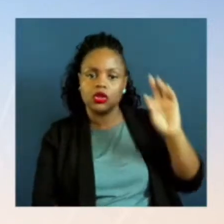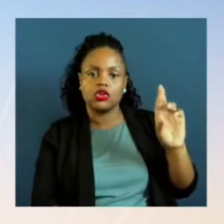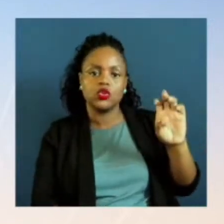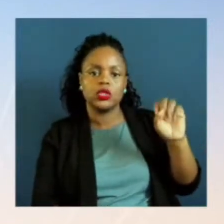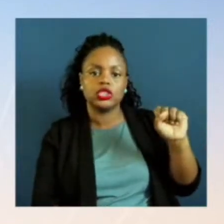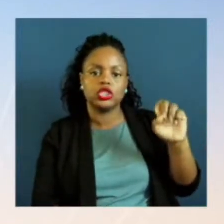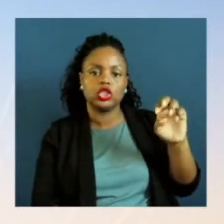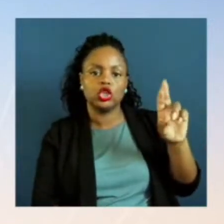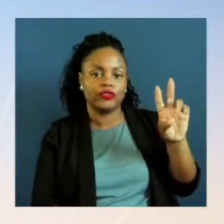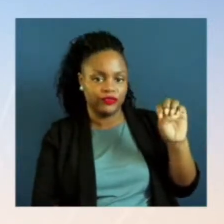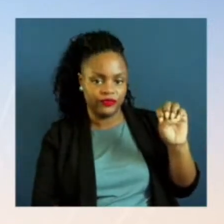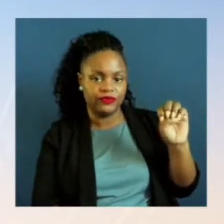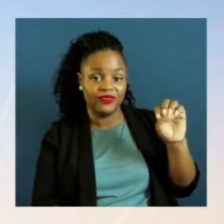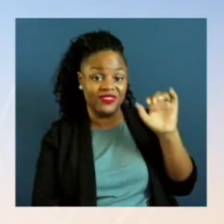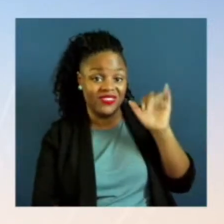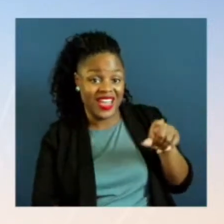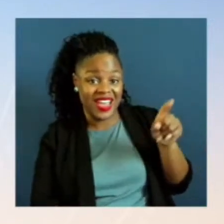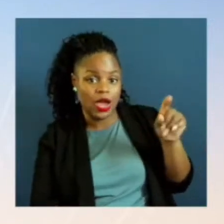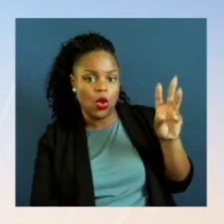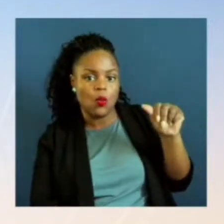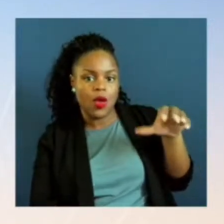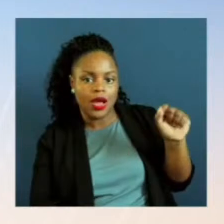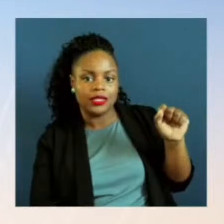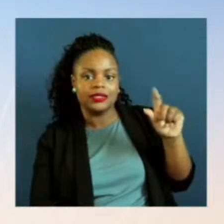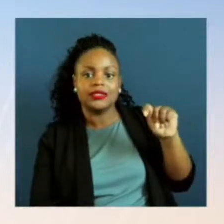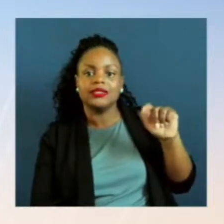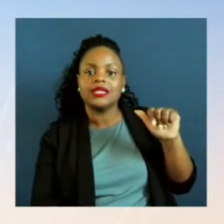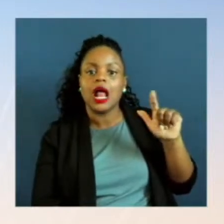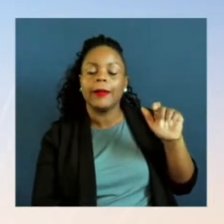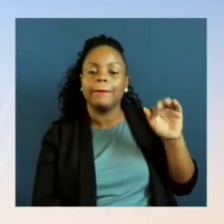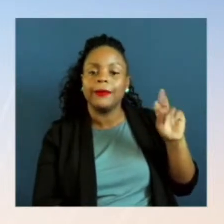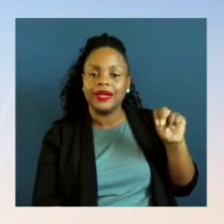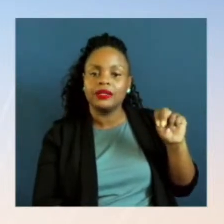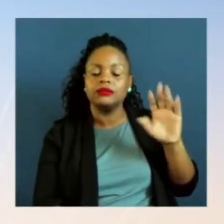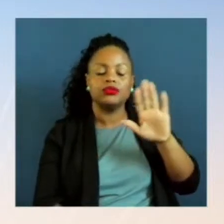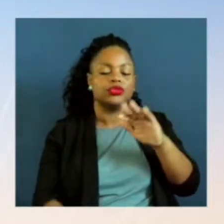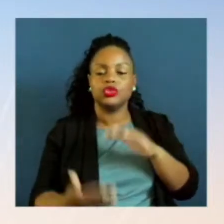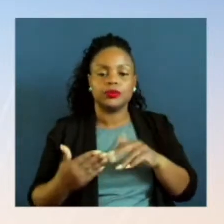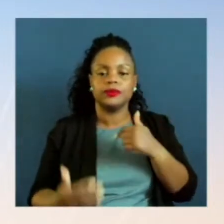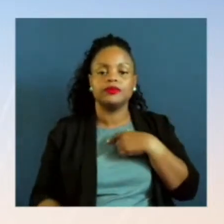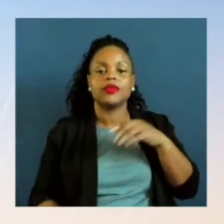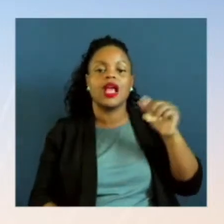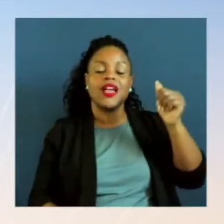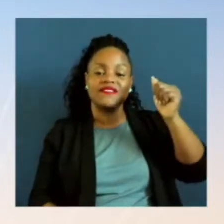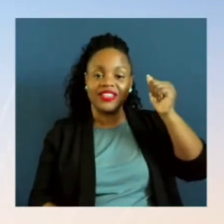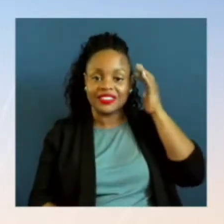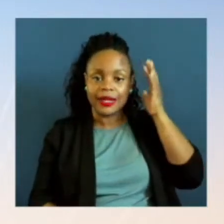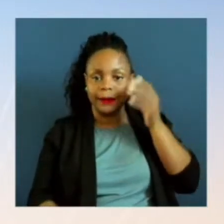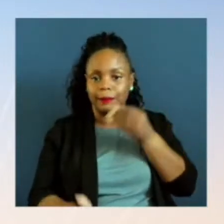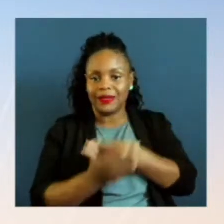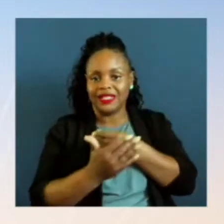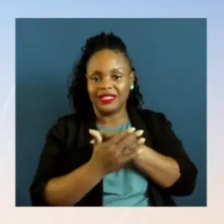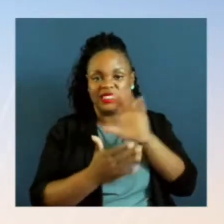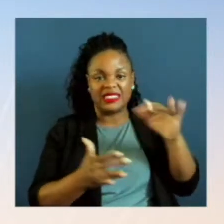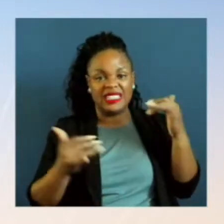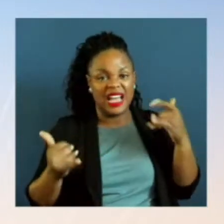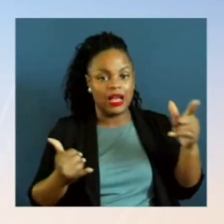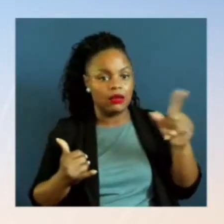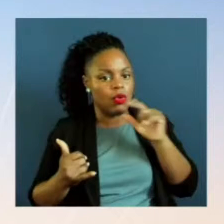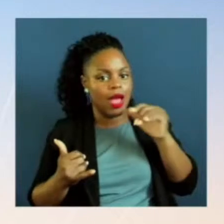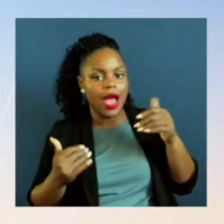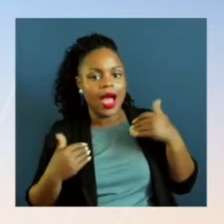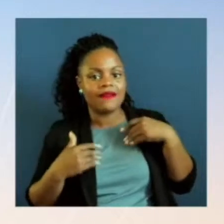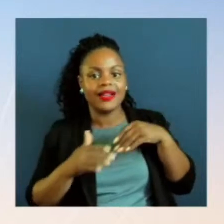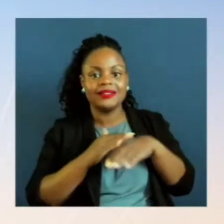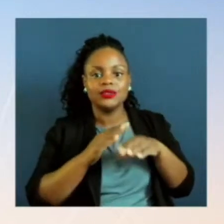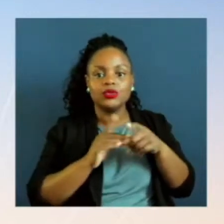money that they currently don't have access to. It is working with a coalition of 100 countries around the world that have signed this statement on what